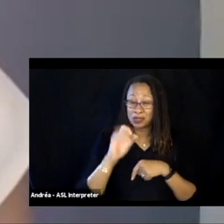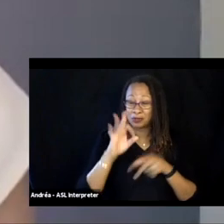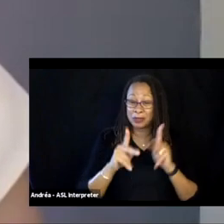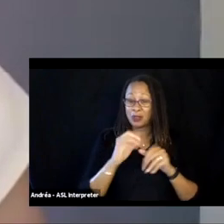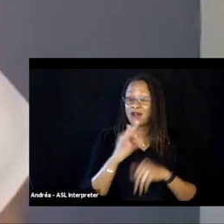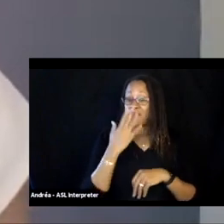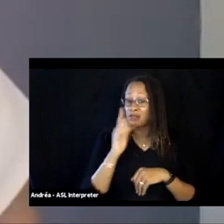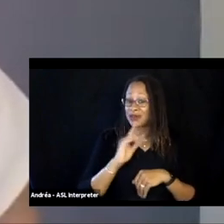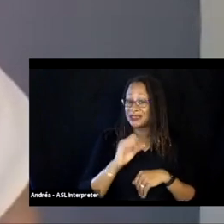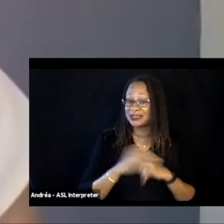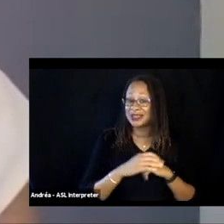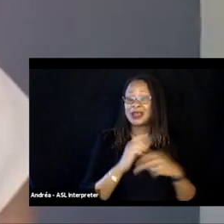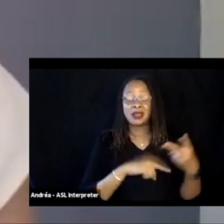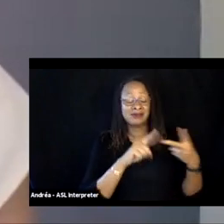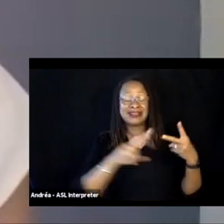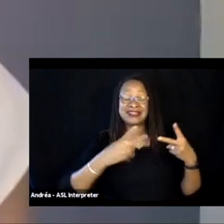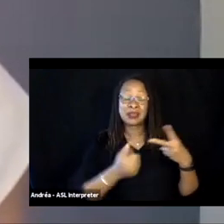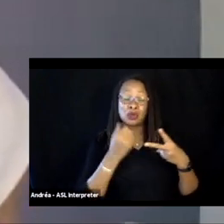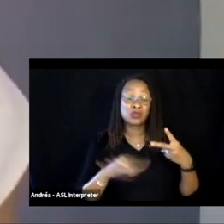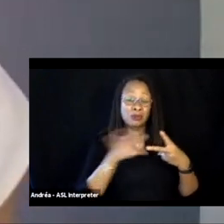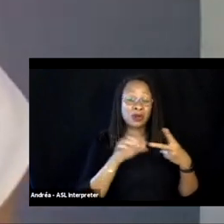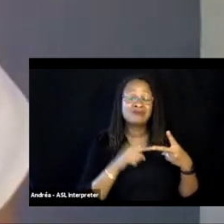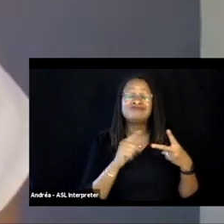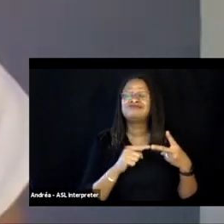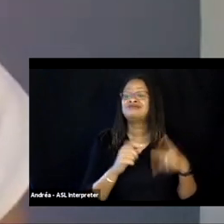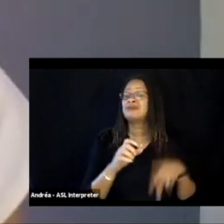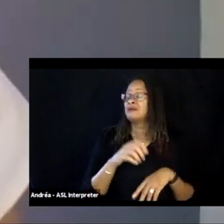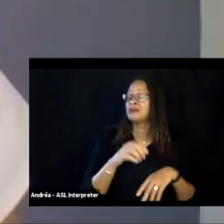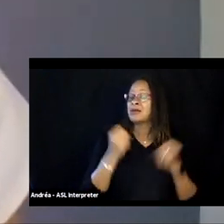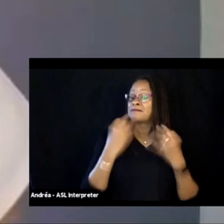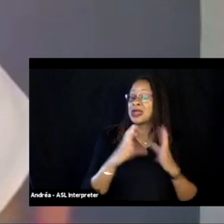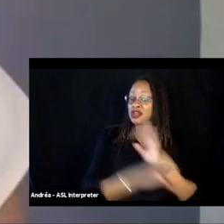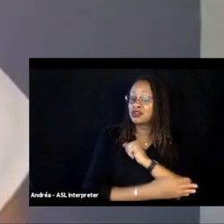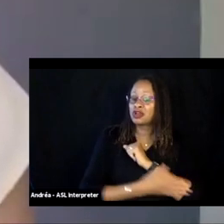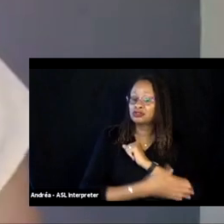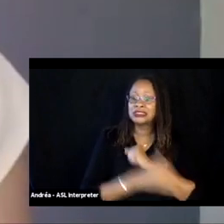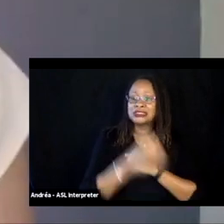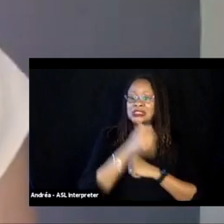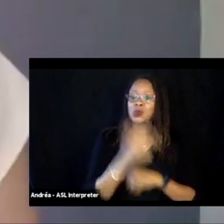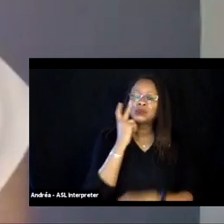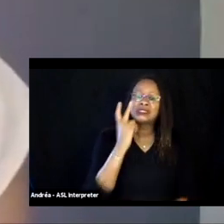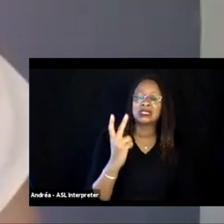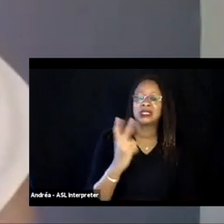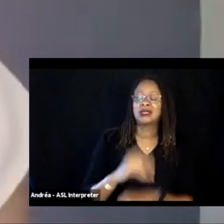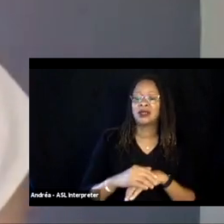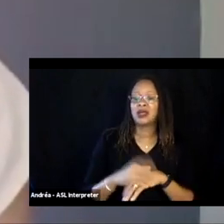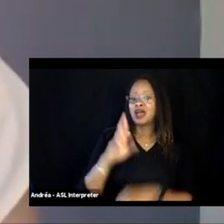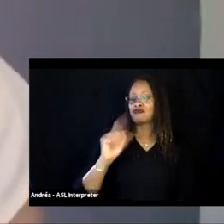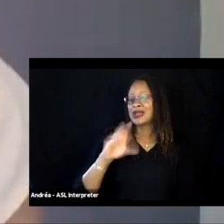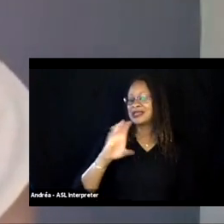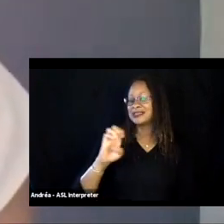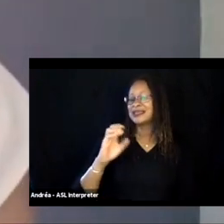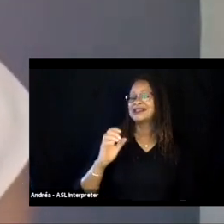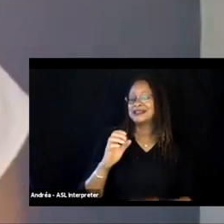importantly, in terms of how we interpret our findings, a lot of countries actually don't see race in the same way.